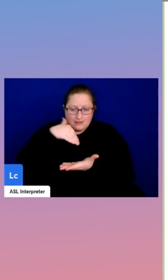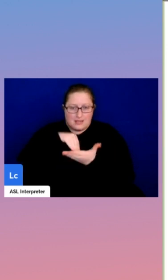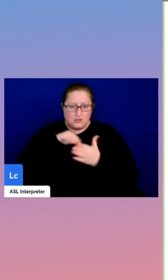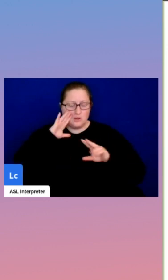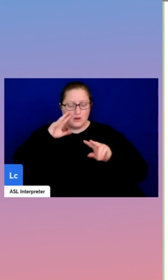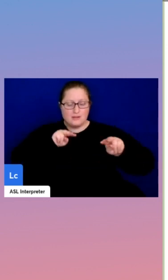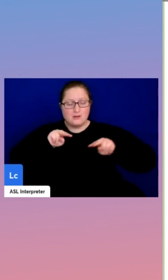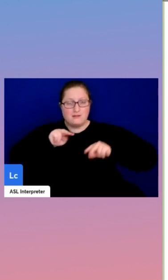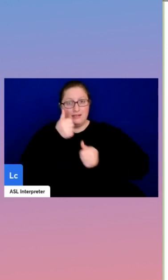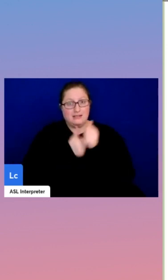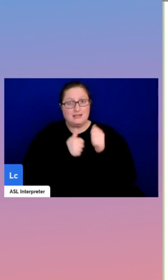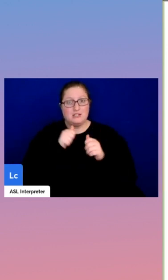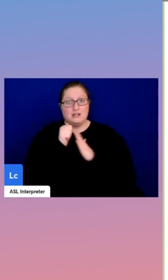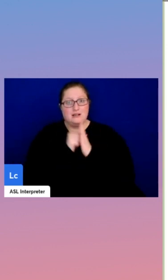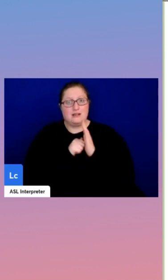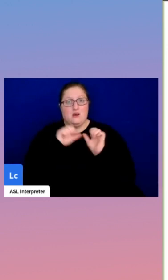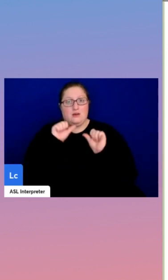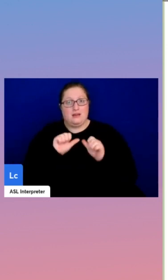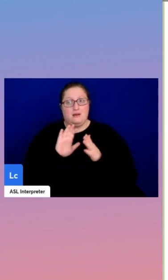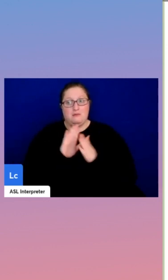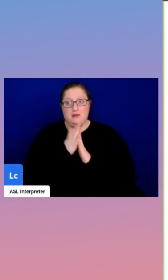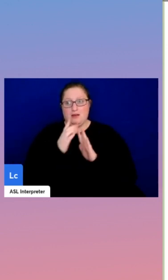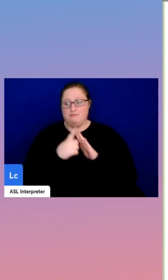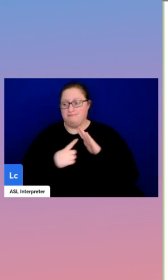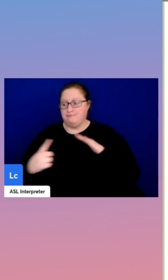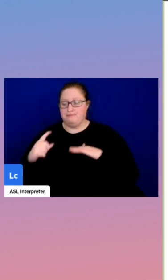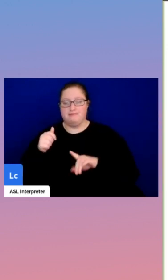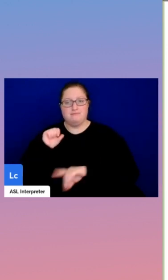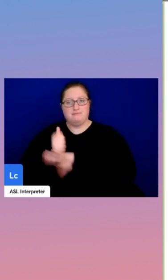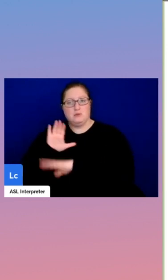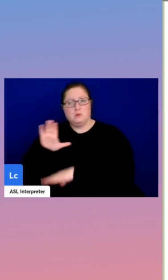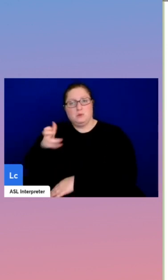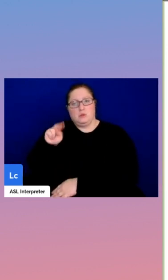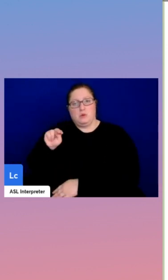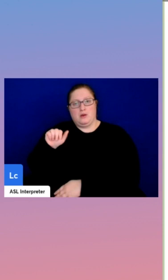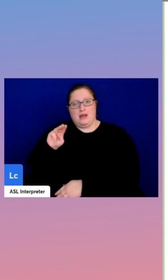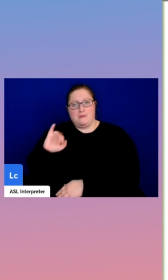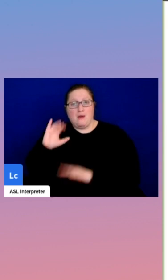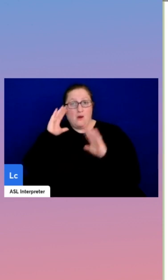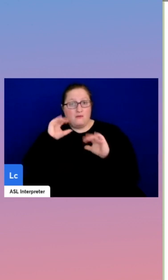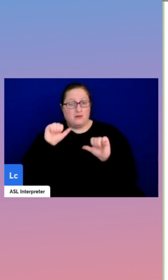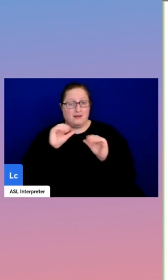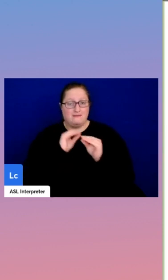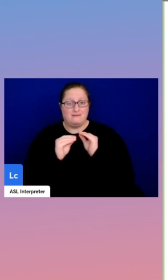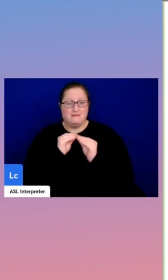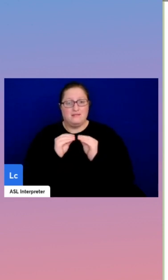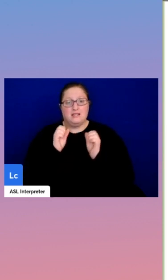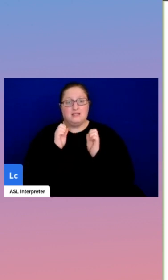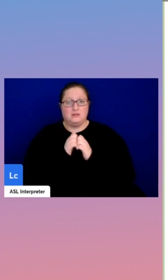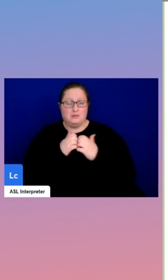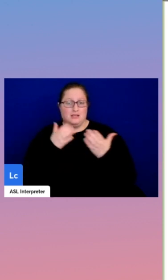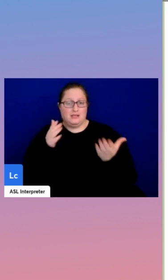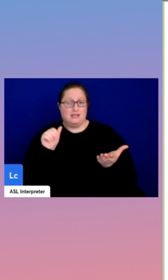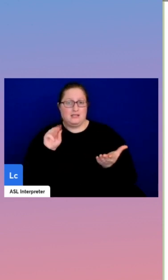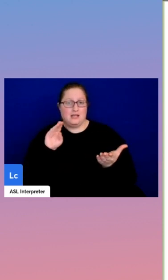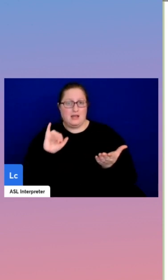each account can go rogue and create its own AMIs. And this is something you can hopefully fix with this AMI factory.